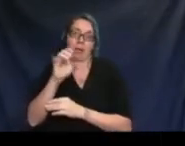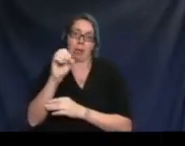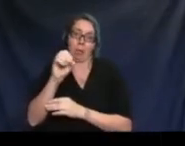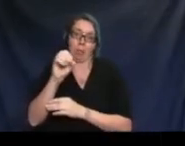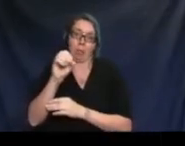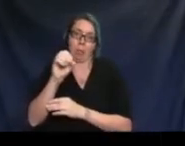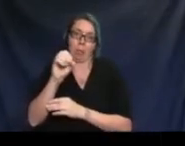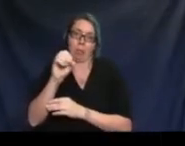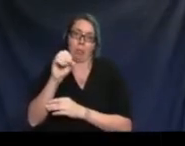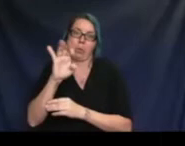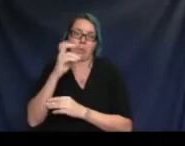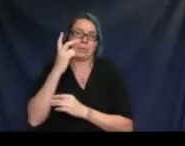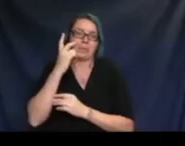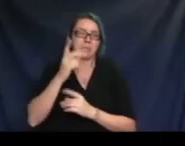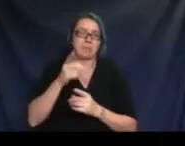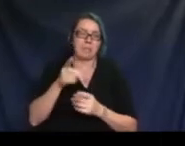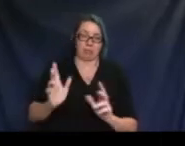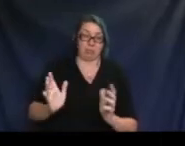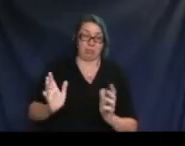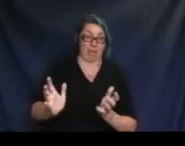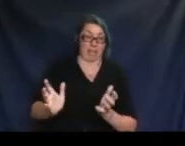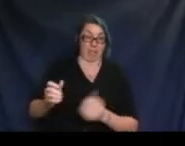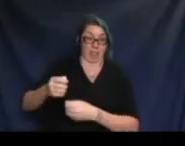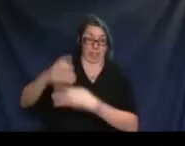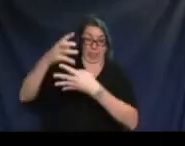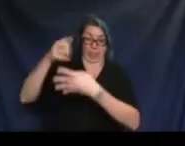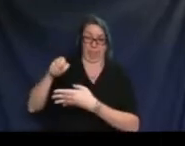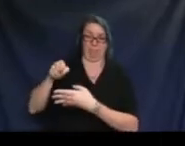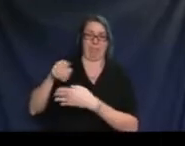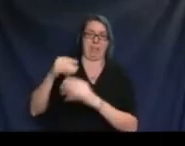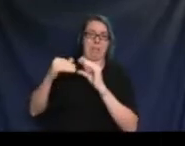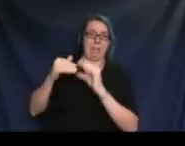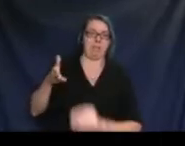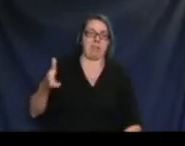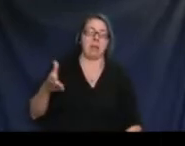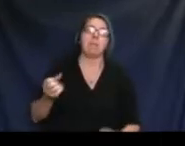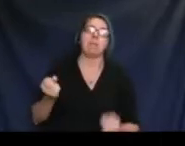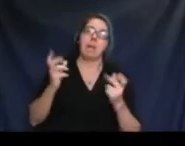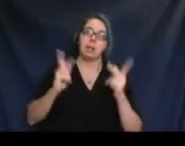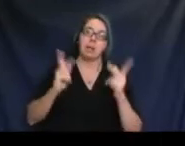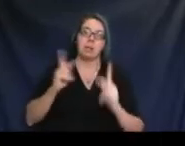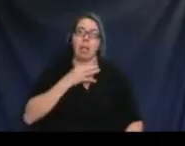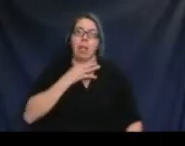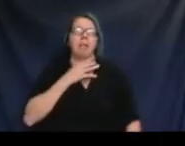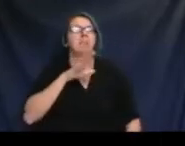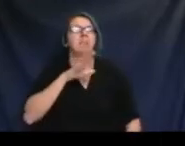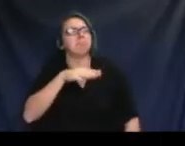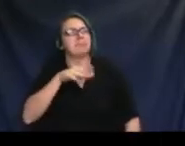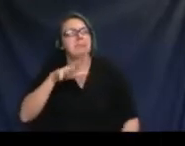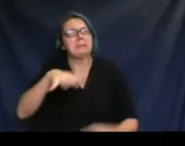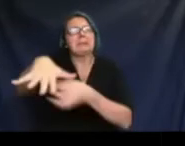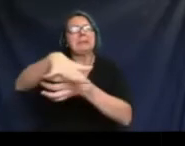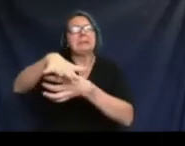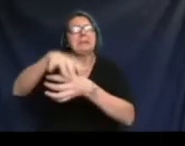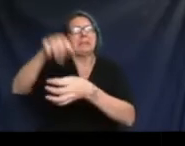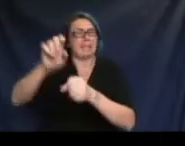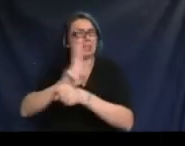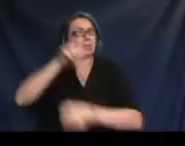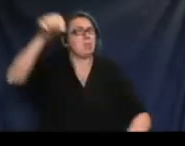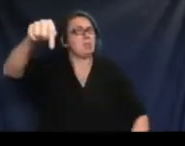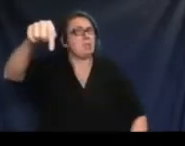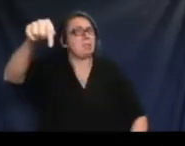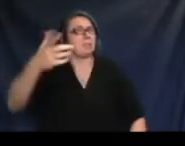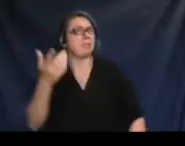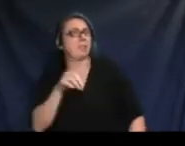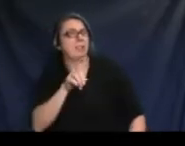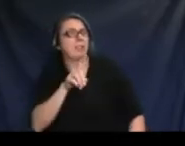in the chat there, around sites, and whether it's preferential to come forward with a site or not have a site. If you